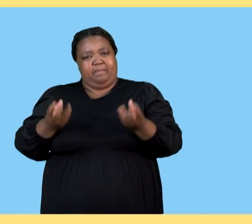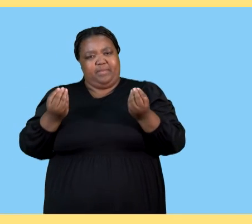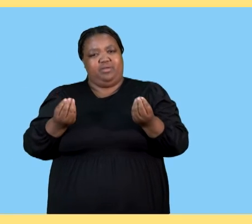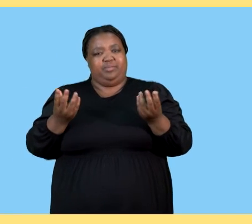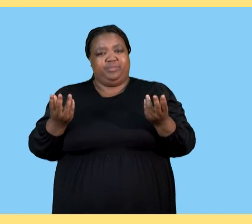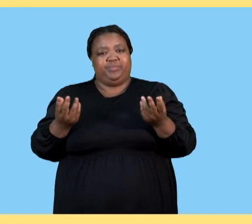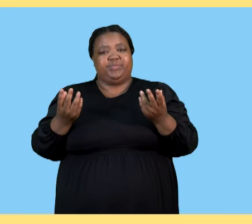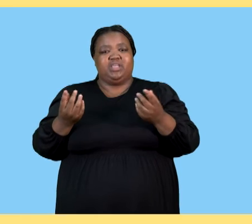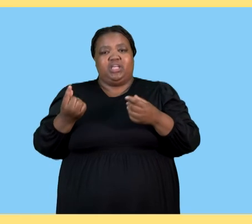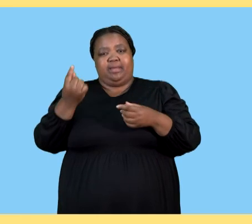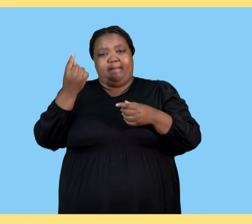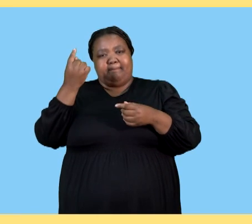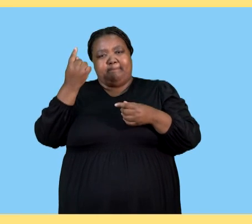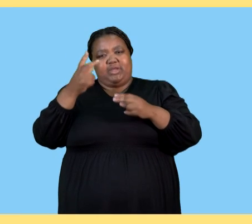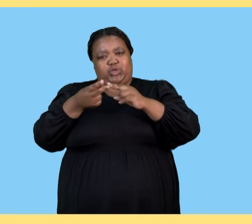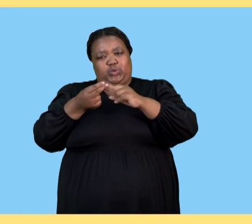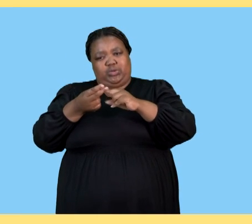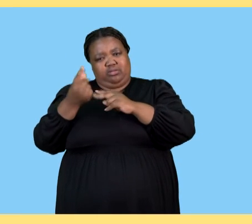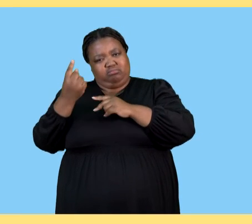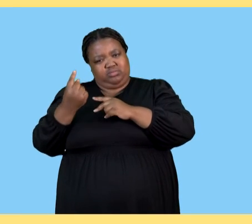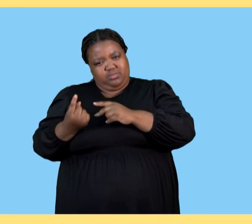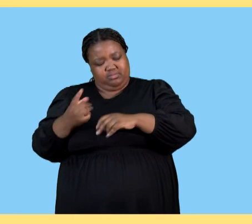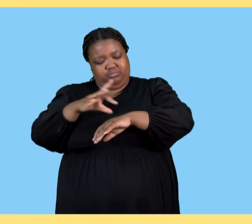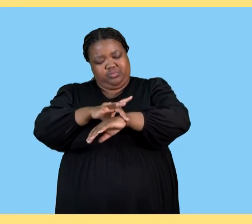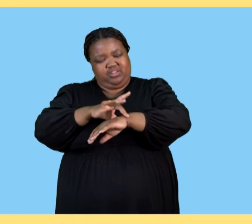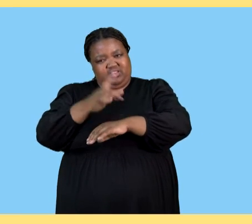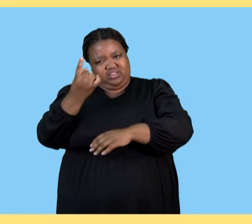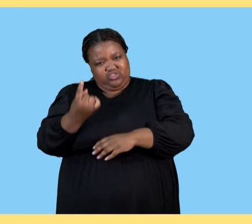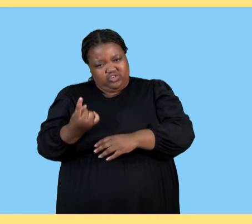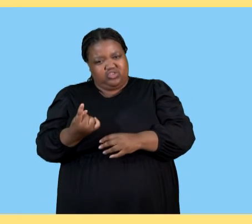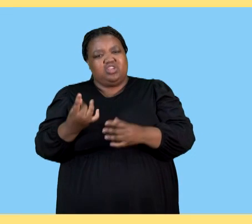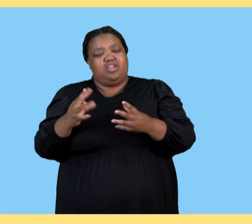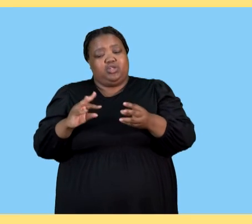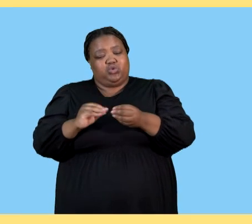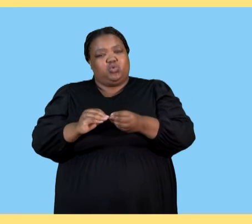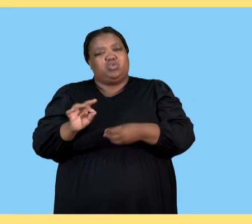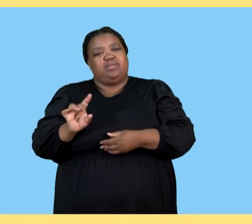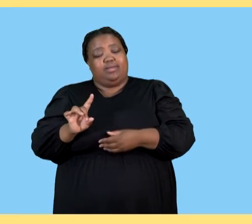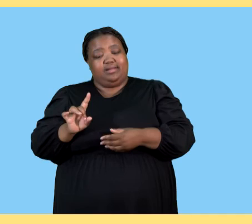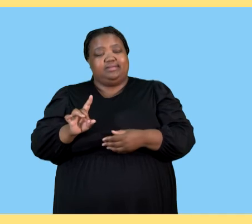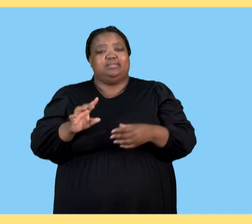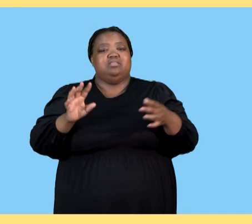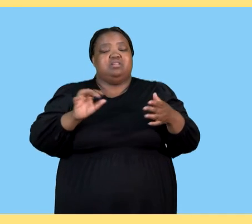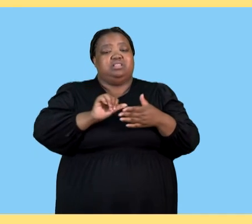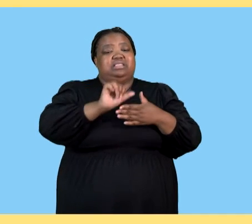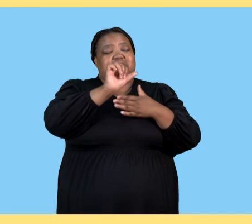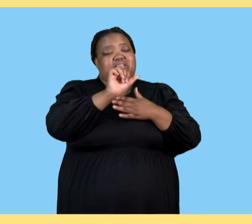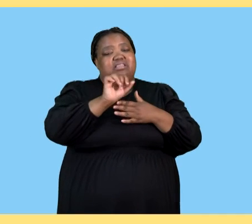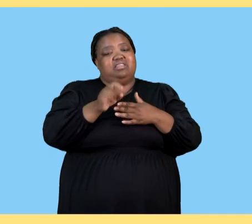find the cost per unit, we will then say the total fixed cost, which is your